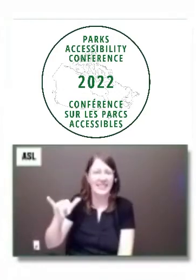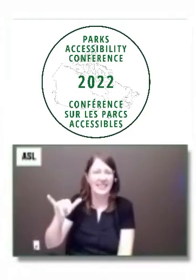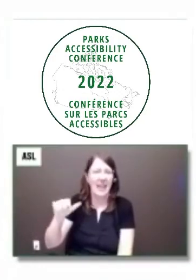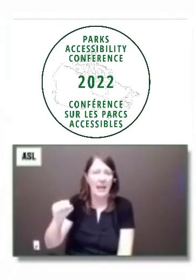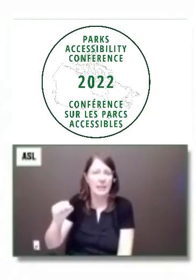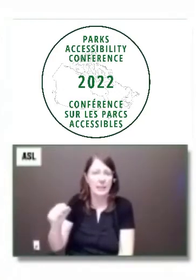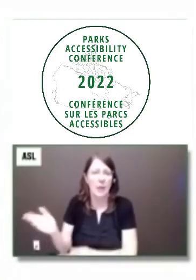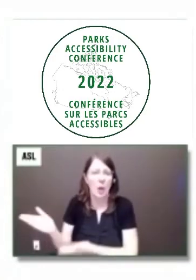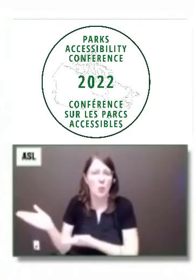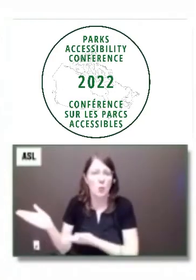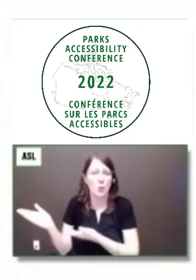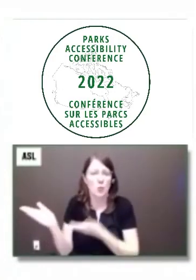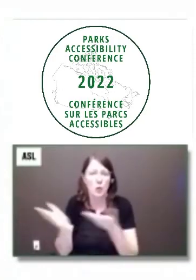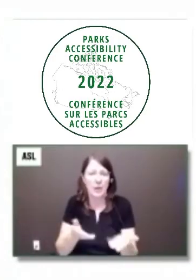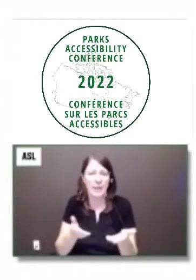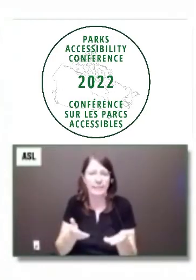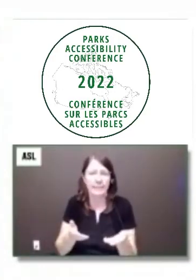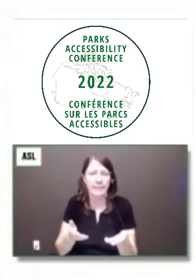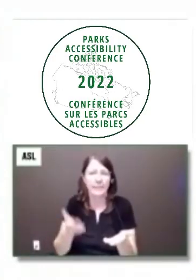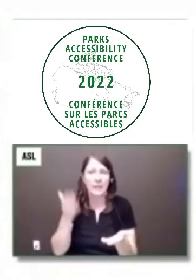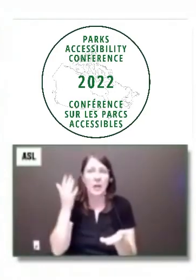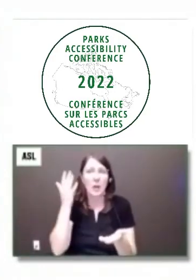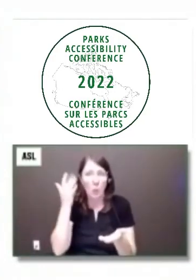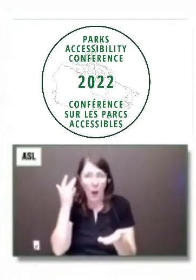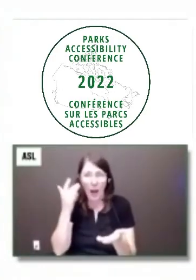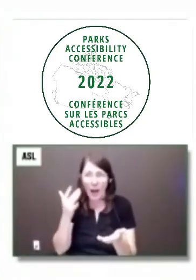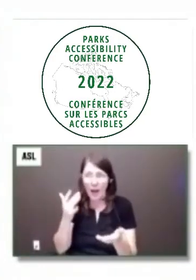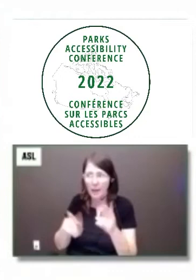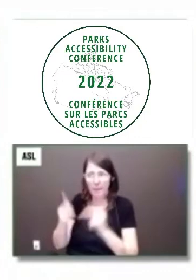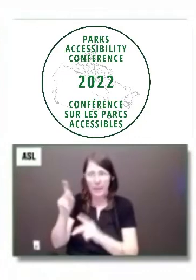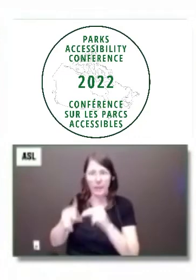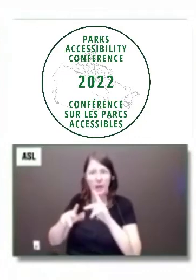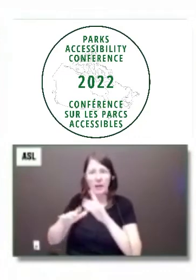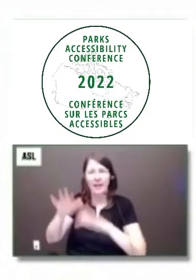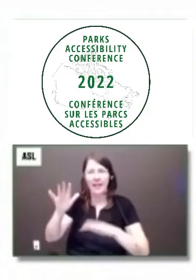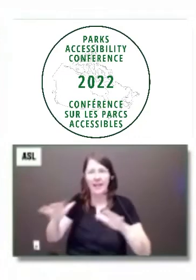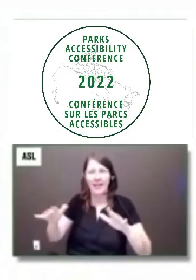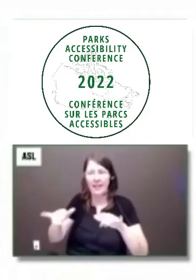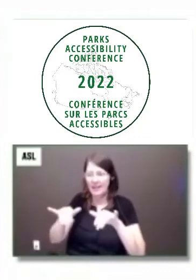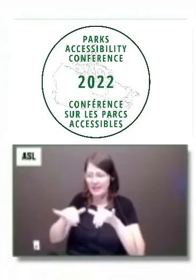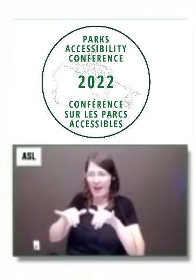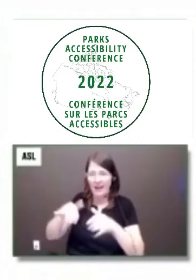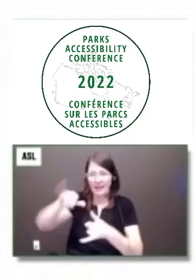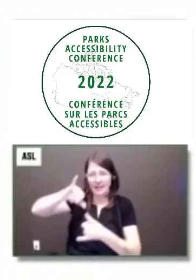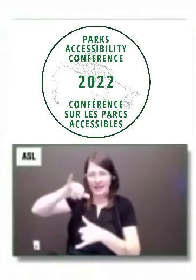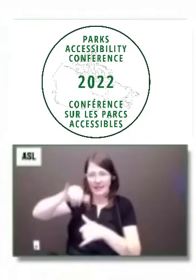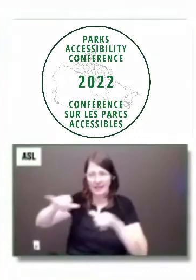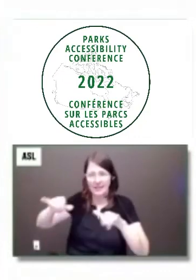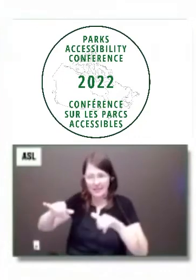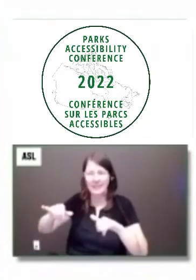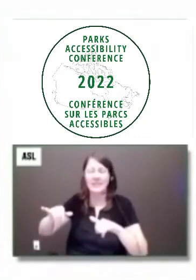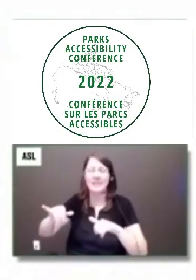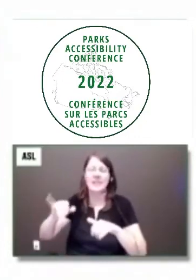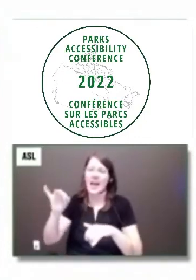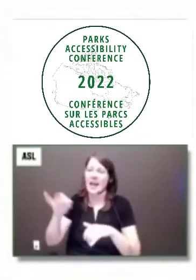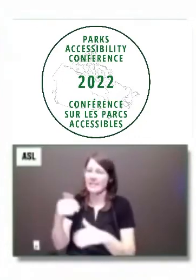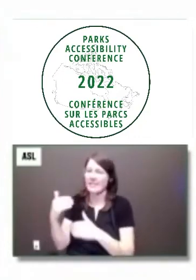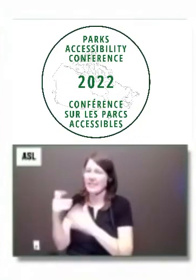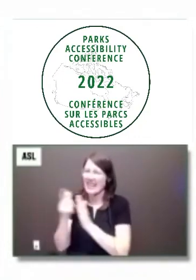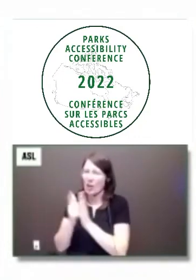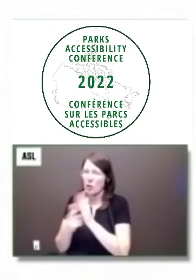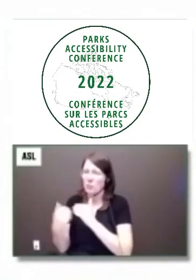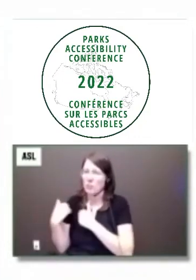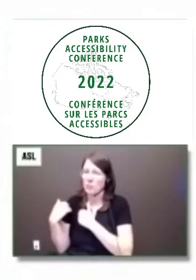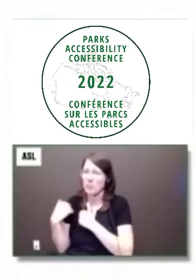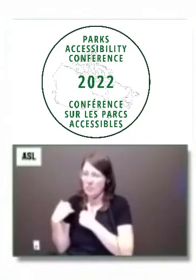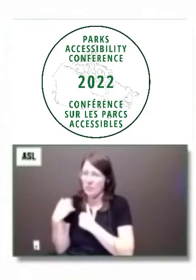other liability reasons. And there are mobile lifts that are not permanently attached to the ceiling, but they